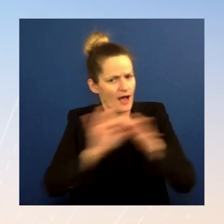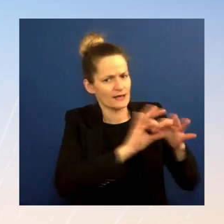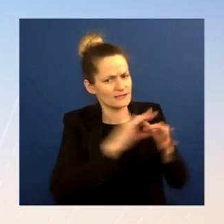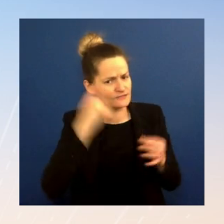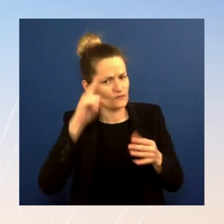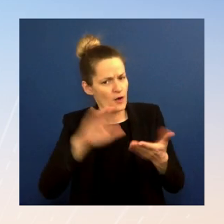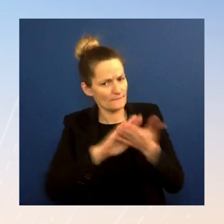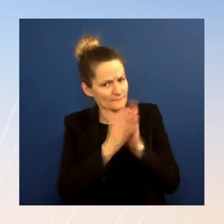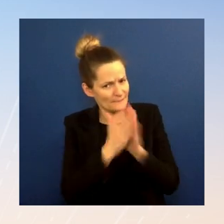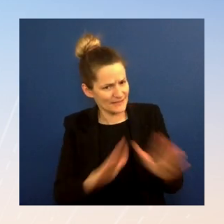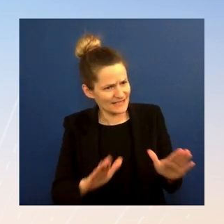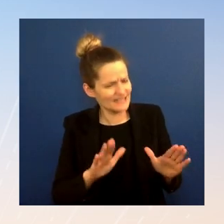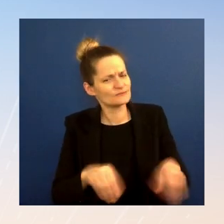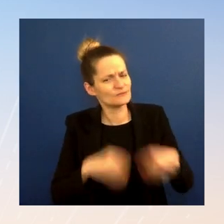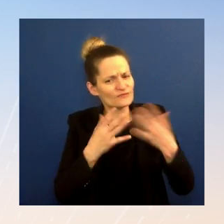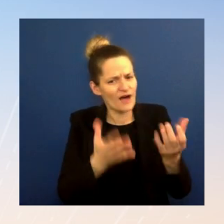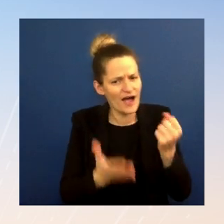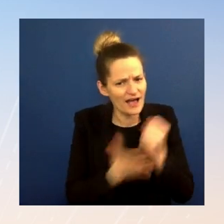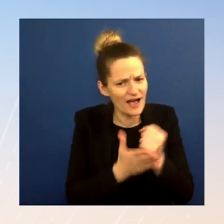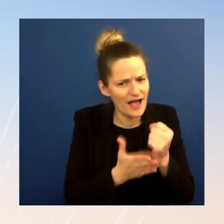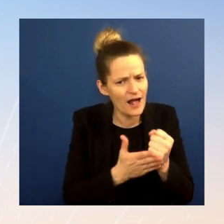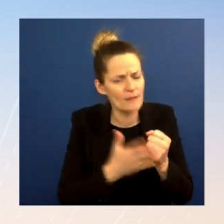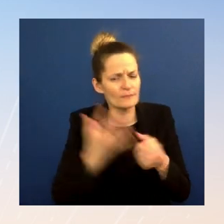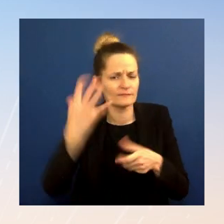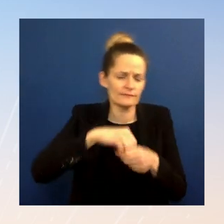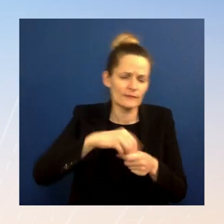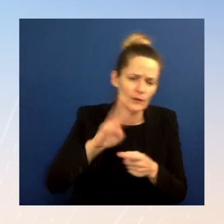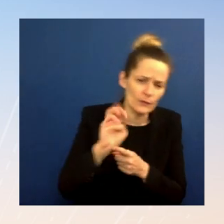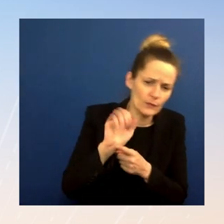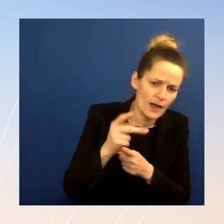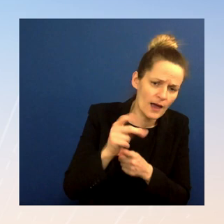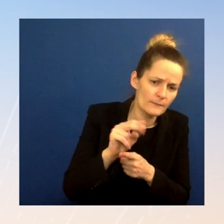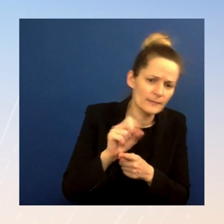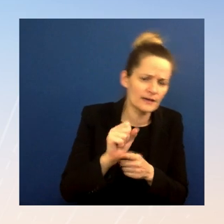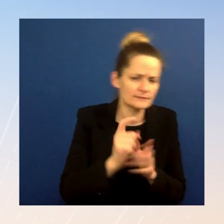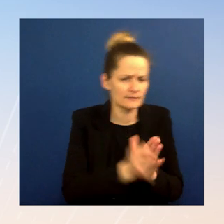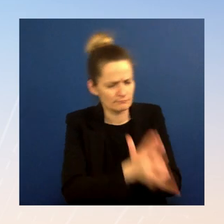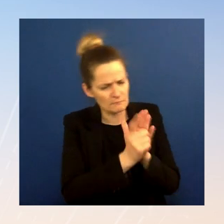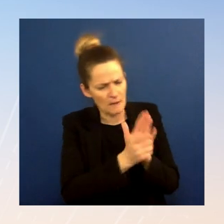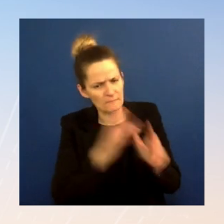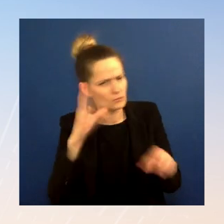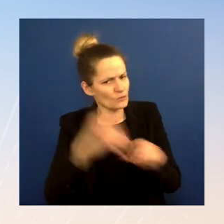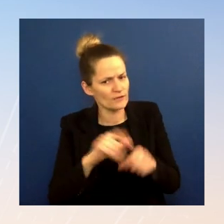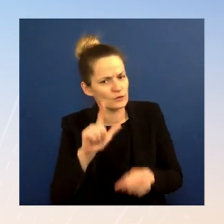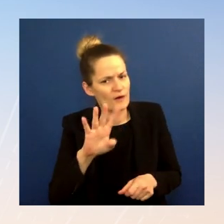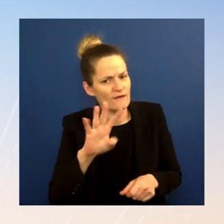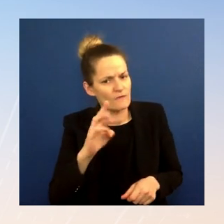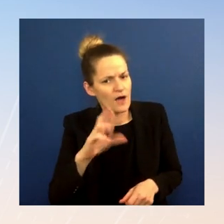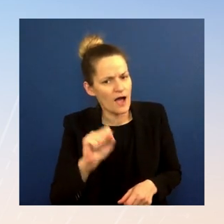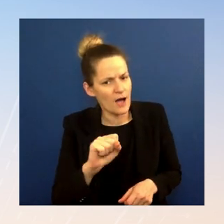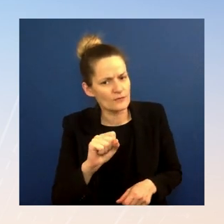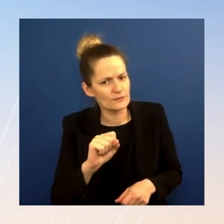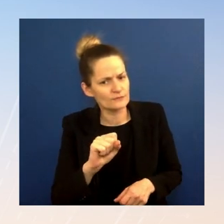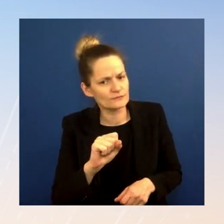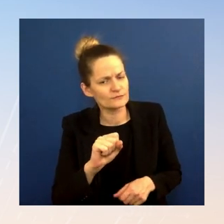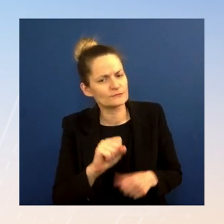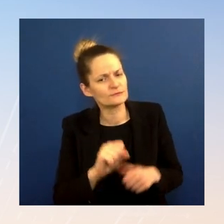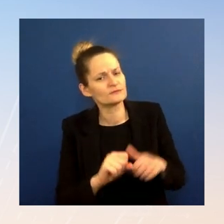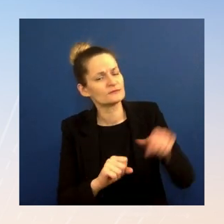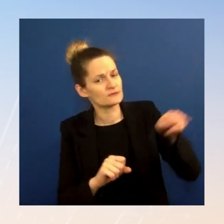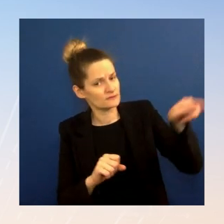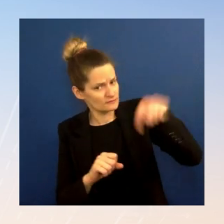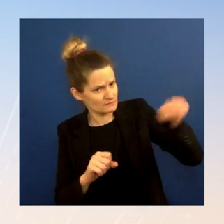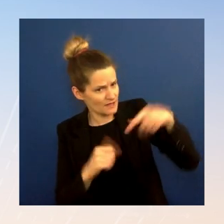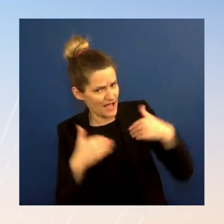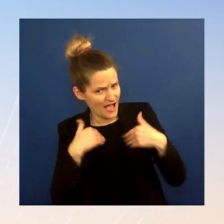wondering if the administration has a view on that idea. Is it something that you guys are discussing with Ukraine? And